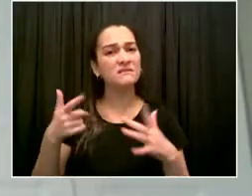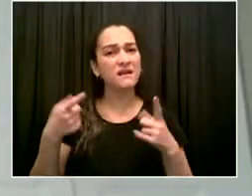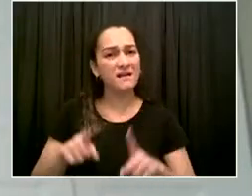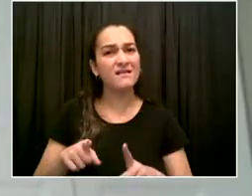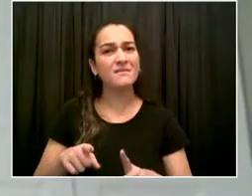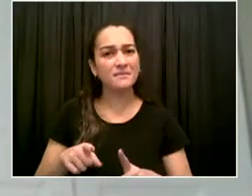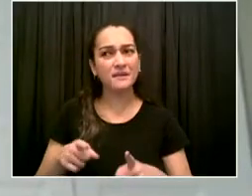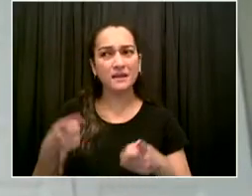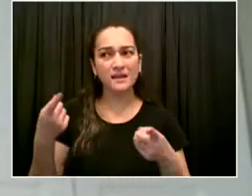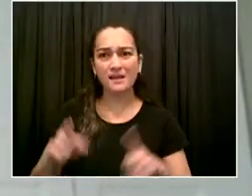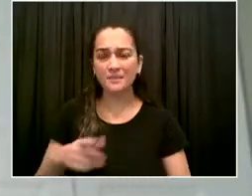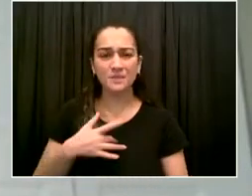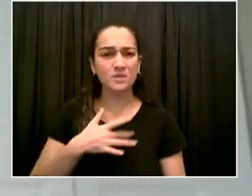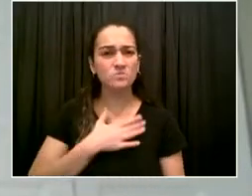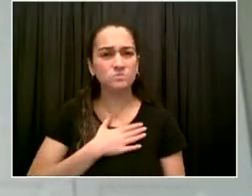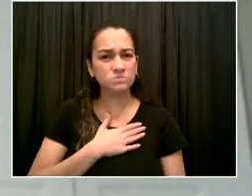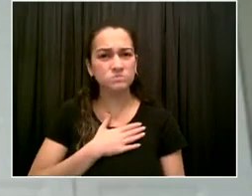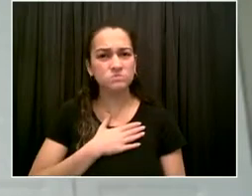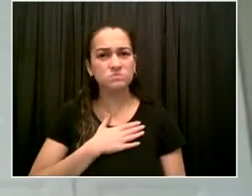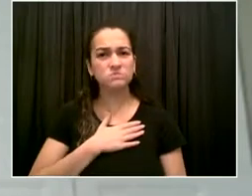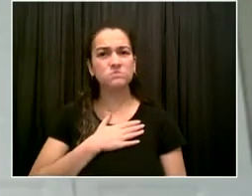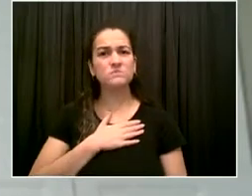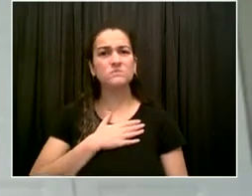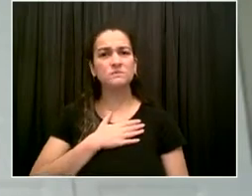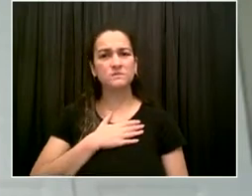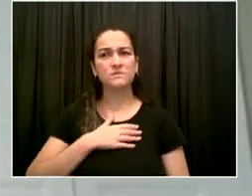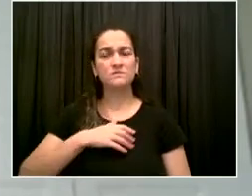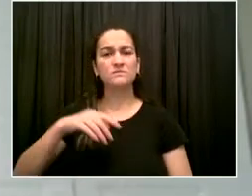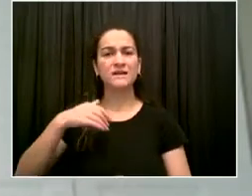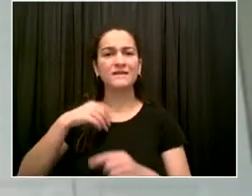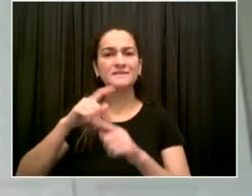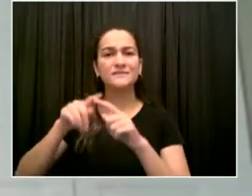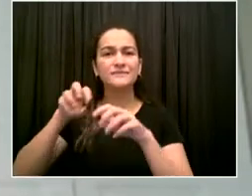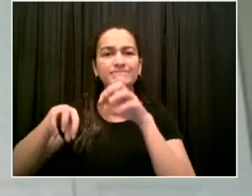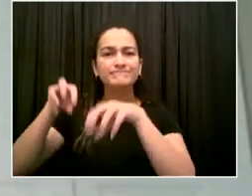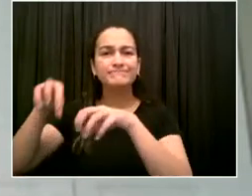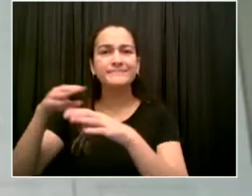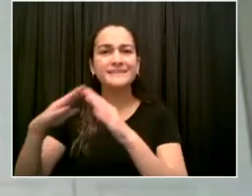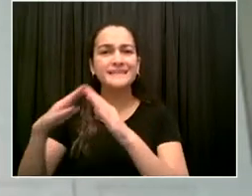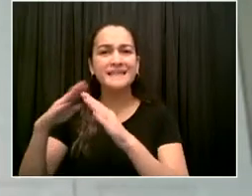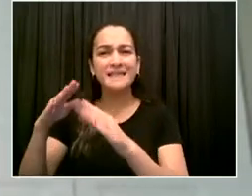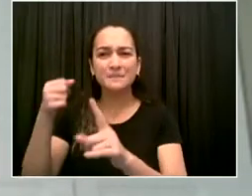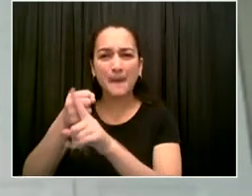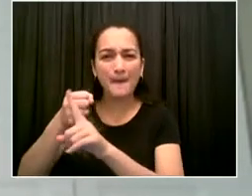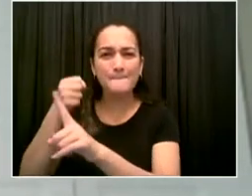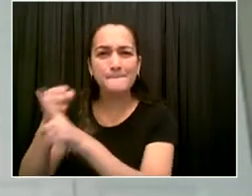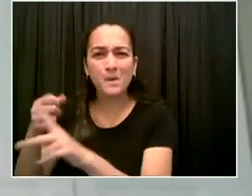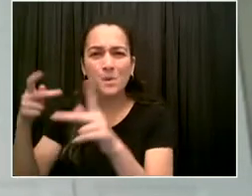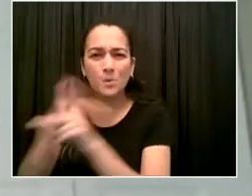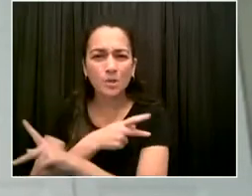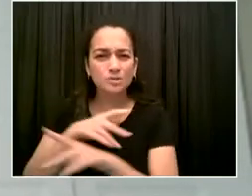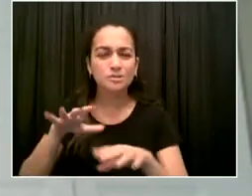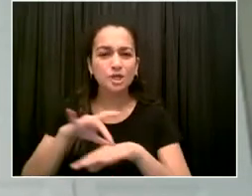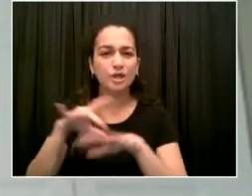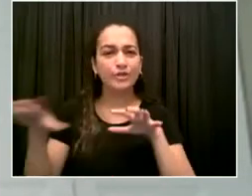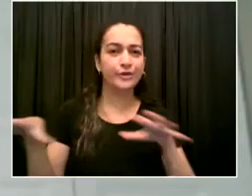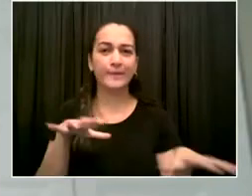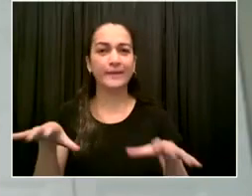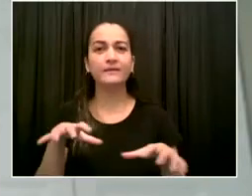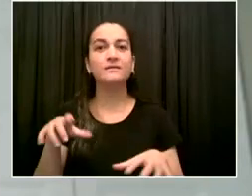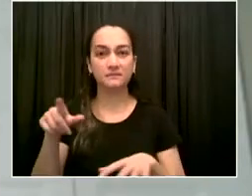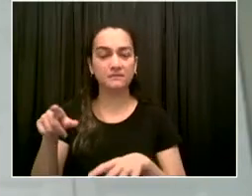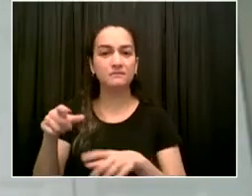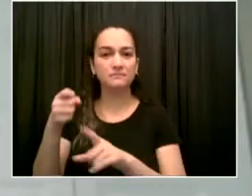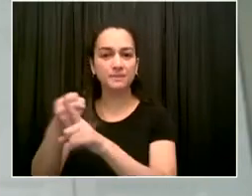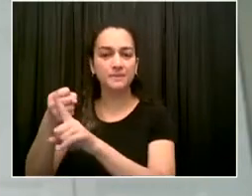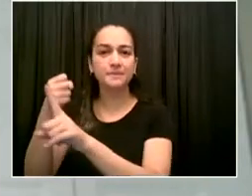Unfortunately, we were close to similar situations almost 10 years ago, and really we shouldn't be back here again, but we are.